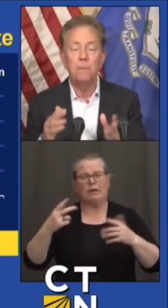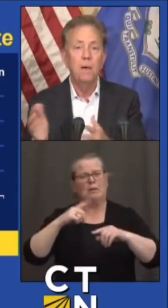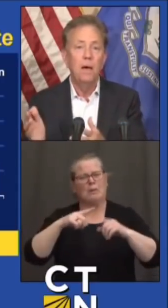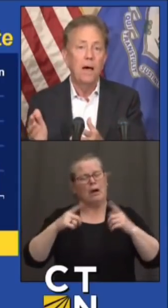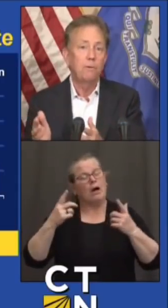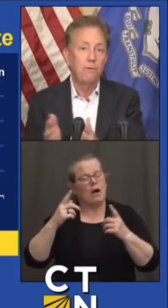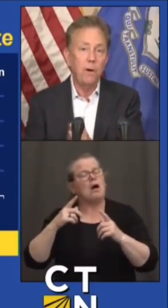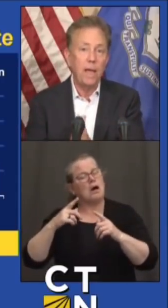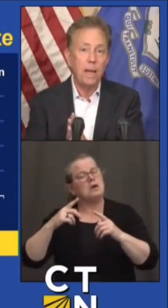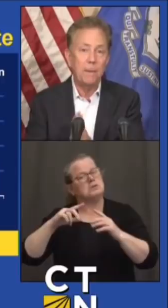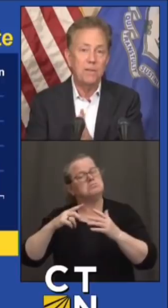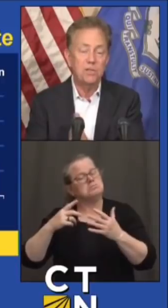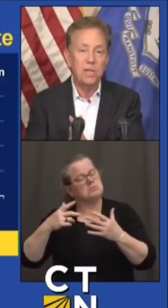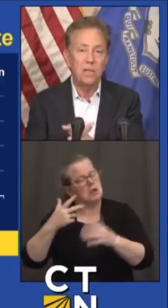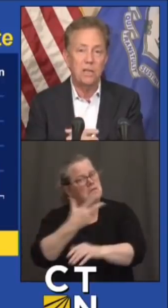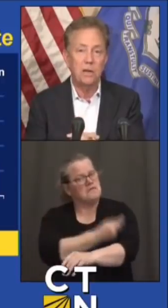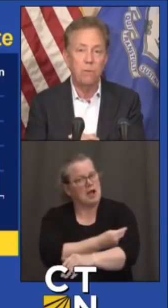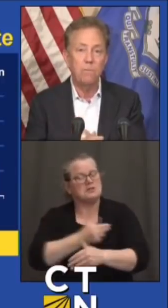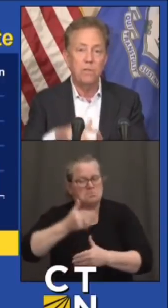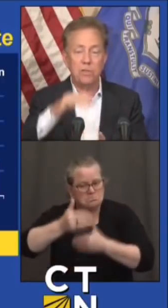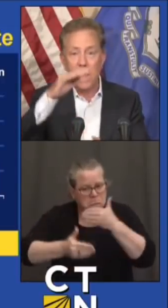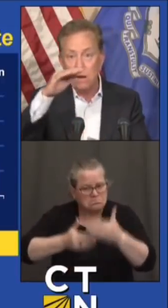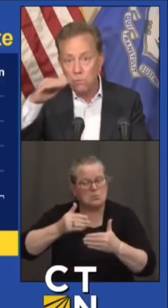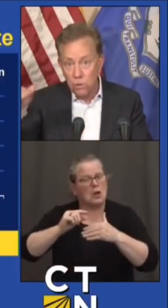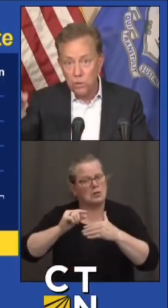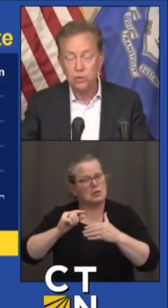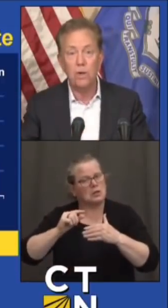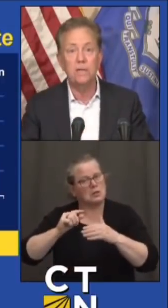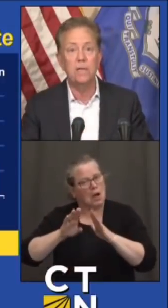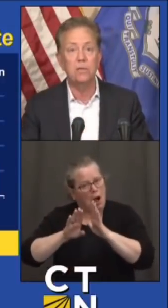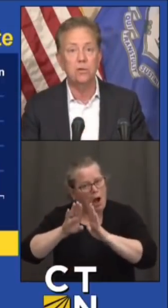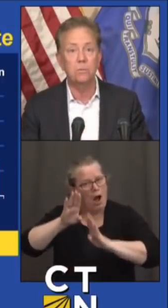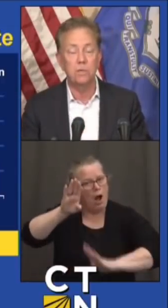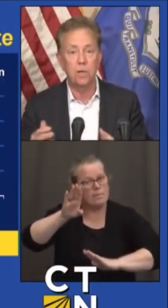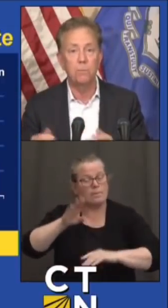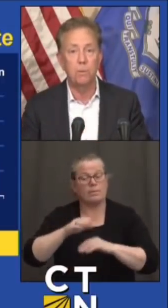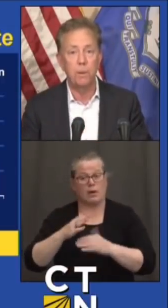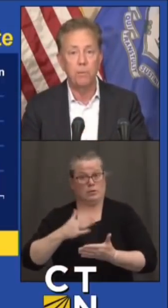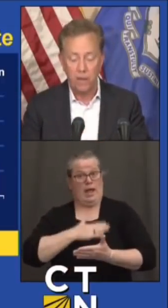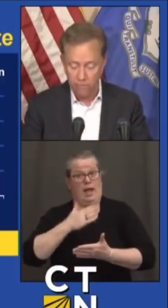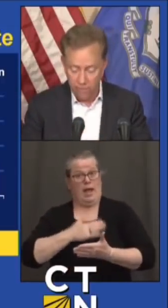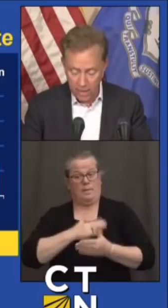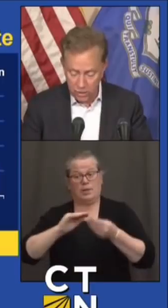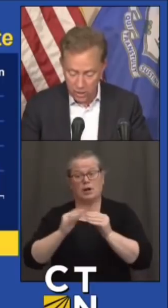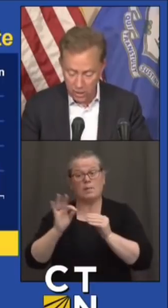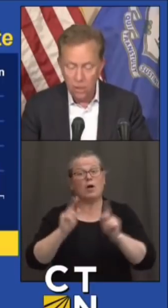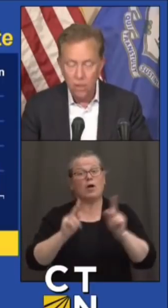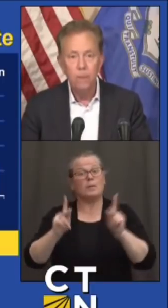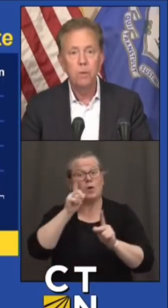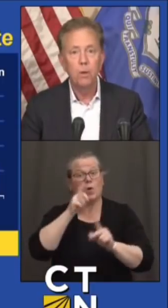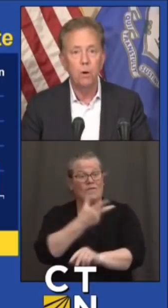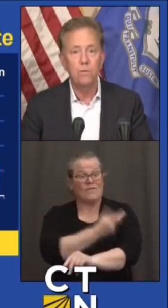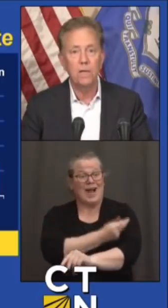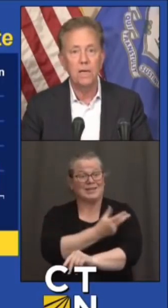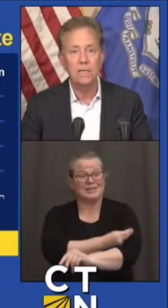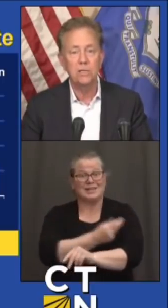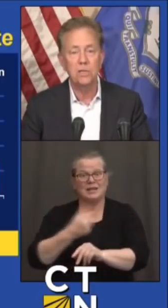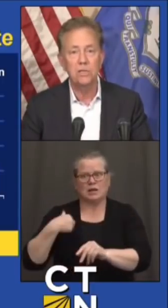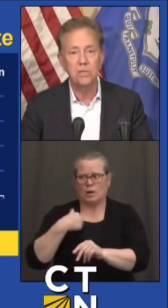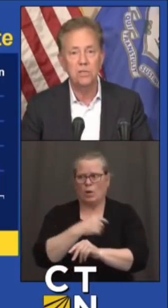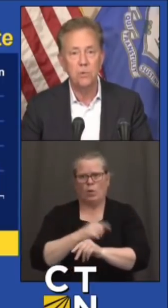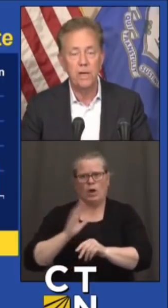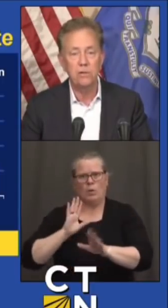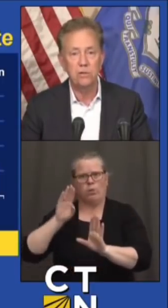going up. I was very happy to see that we've been downward trending in terms of the number of people getting vaccinated over the